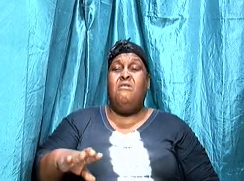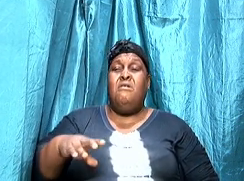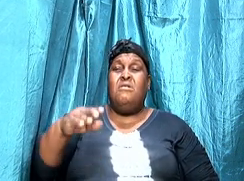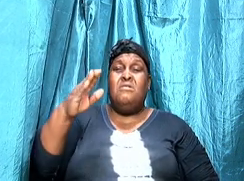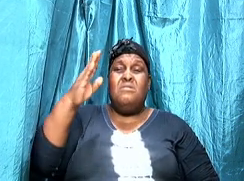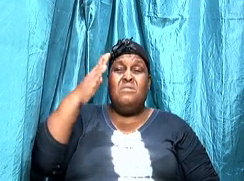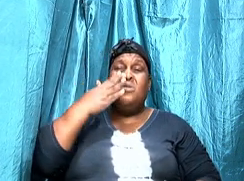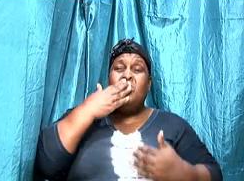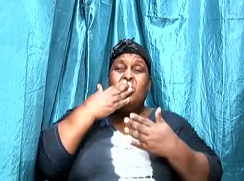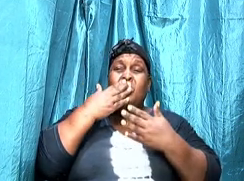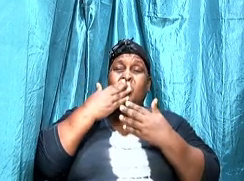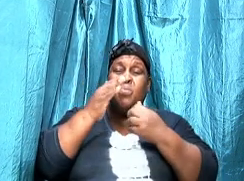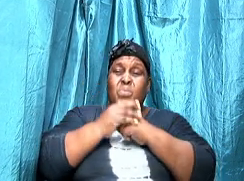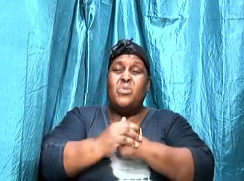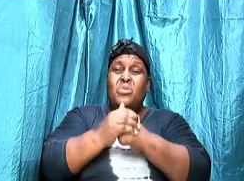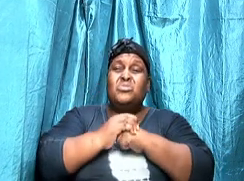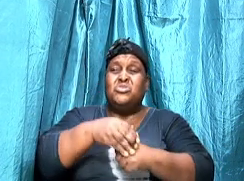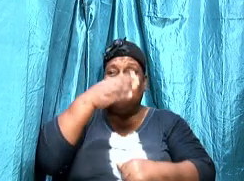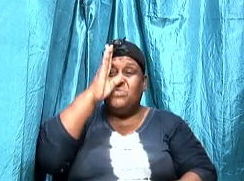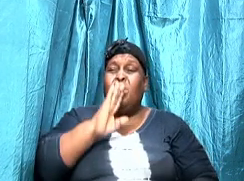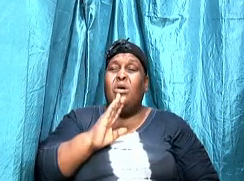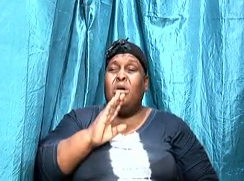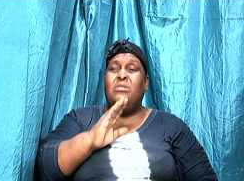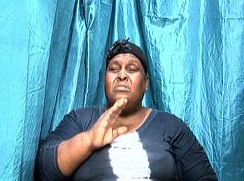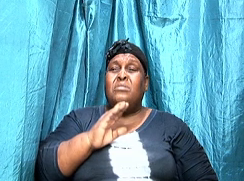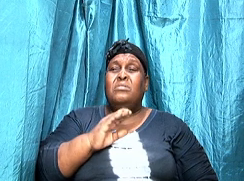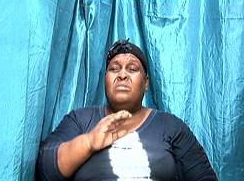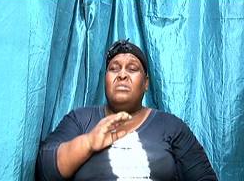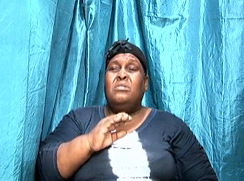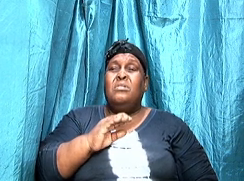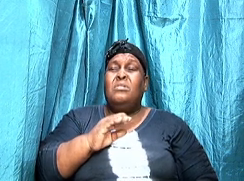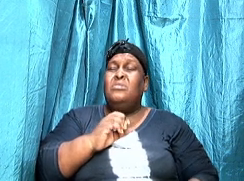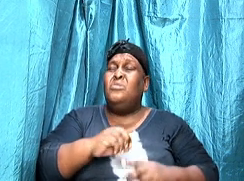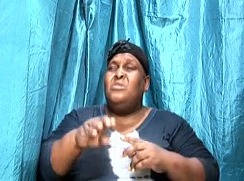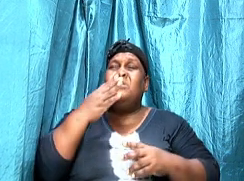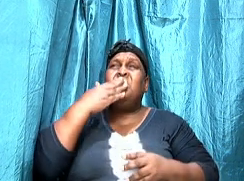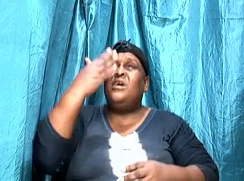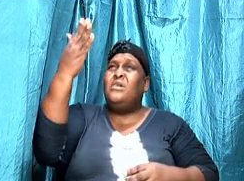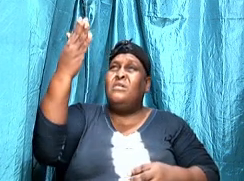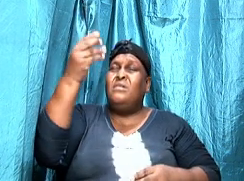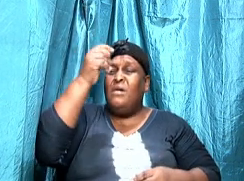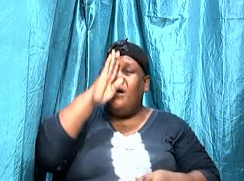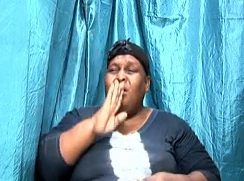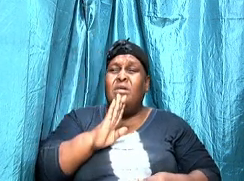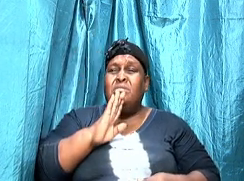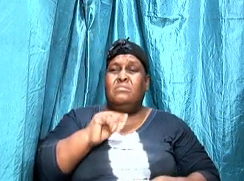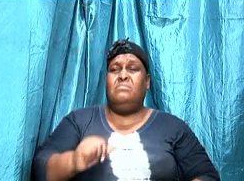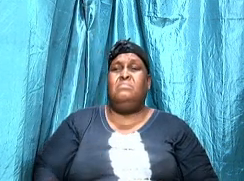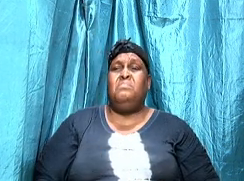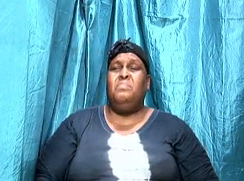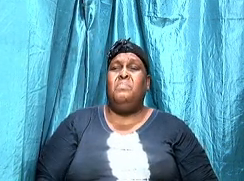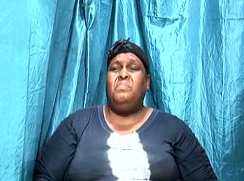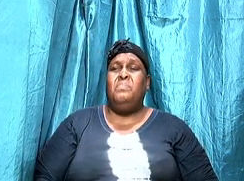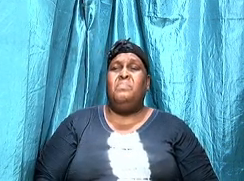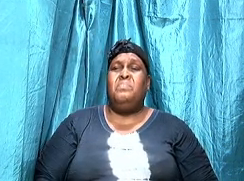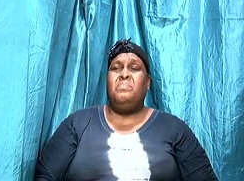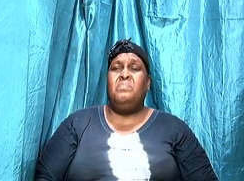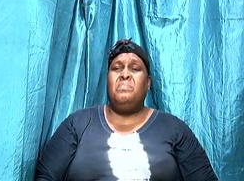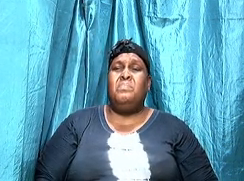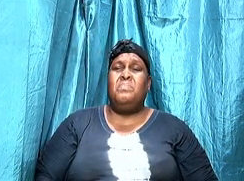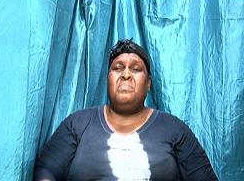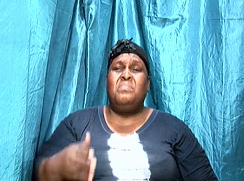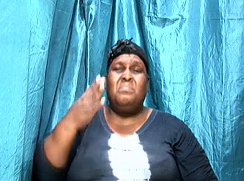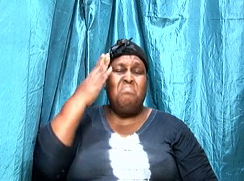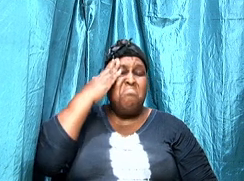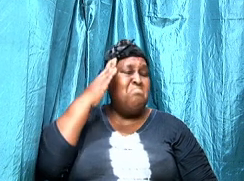thankful for his providence, right? Then that moves now to idolatry. Ignoring the truth